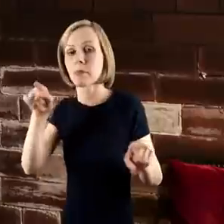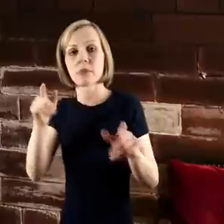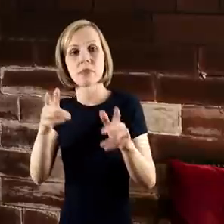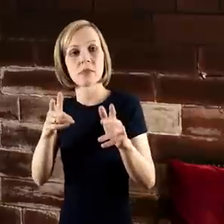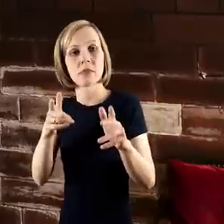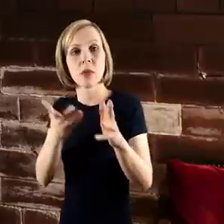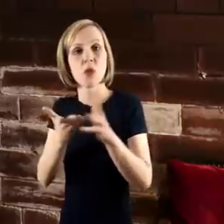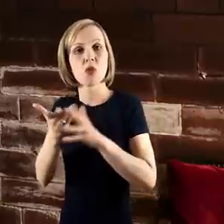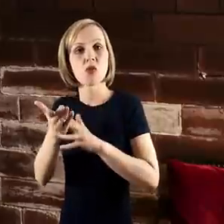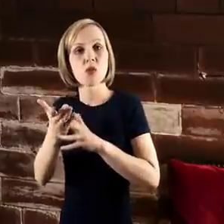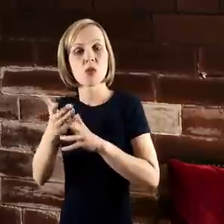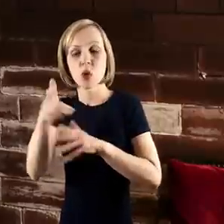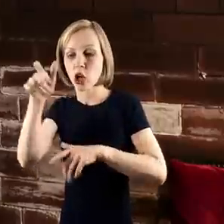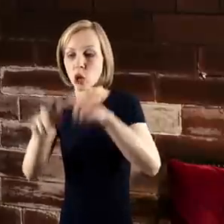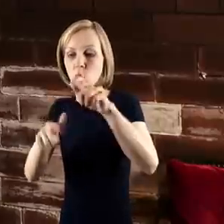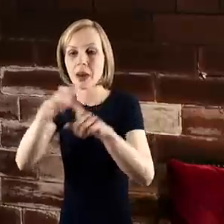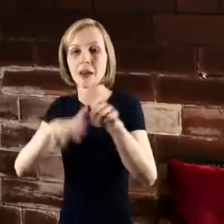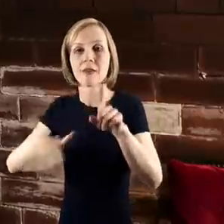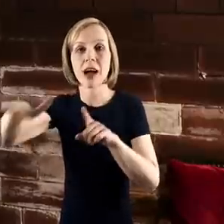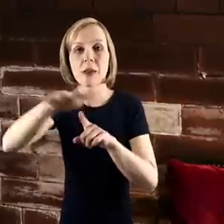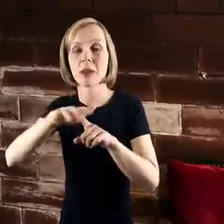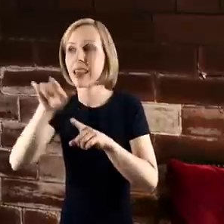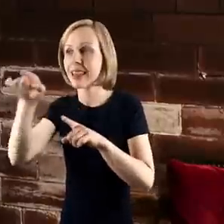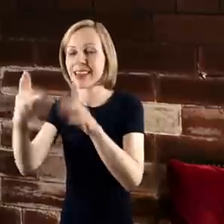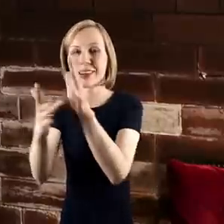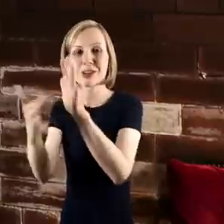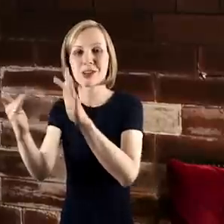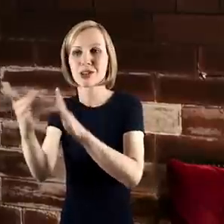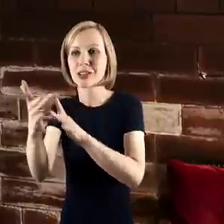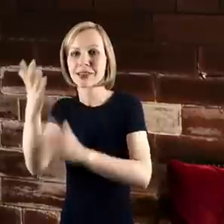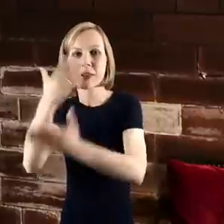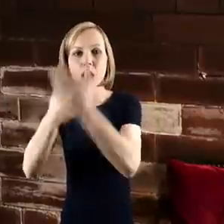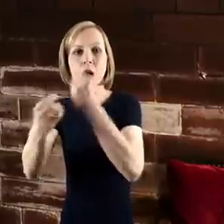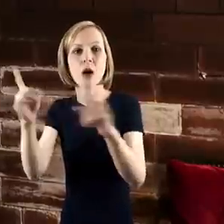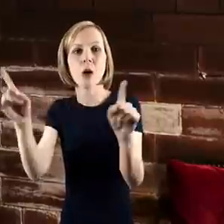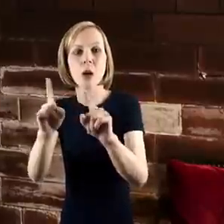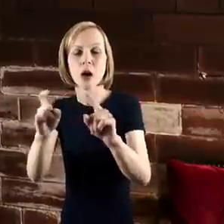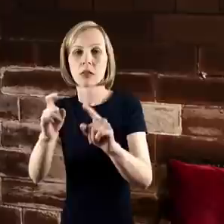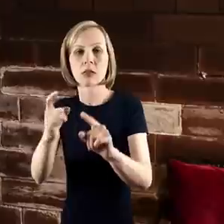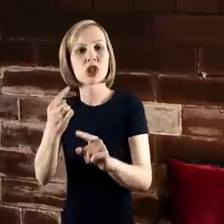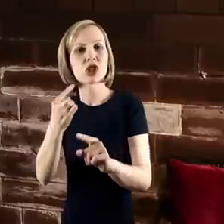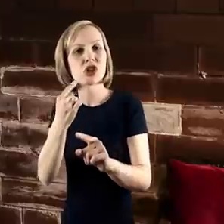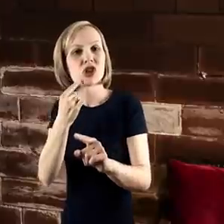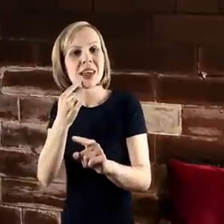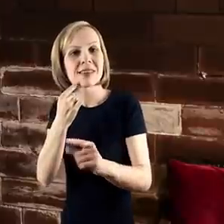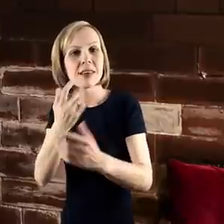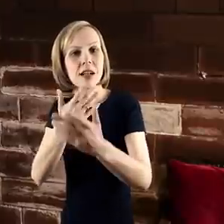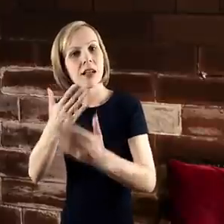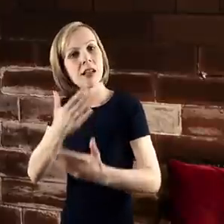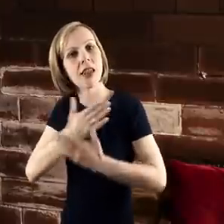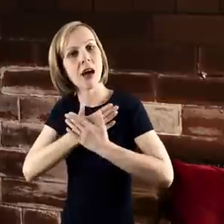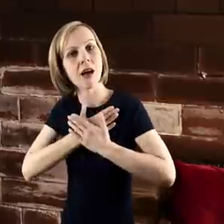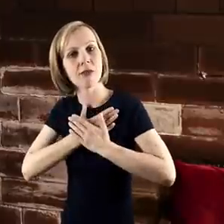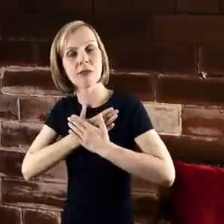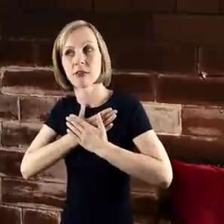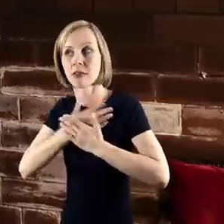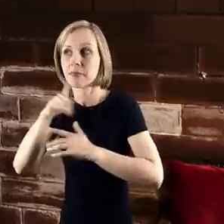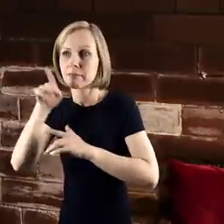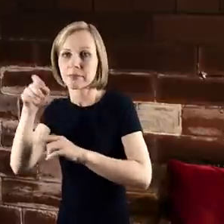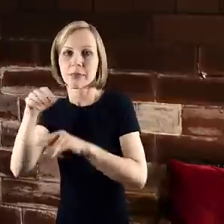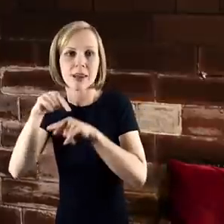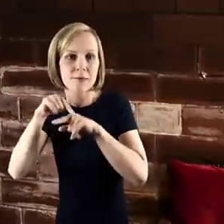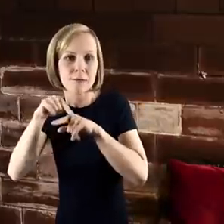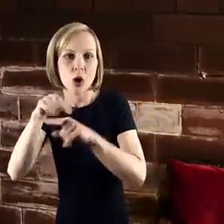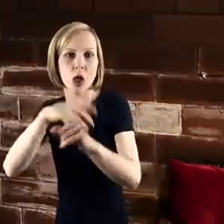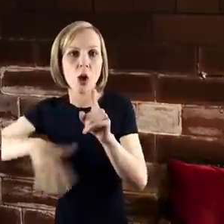a gentle love and one that he followed here on earth. So help us all to follow in